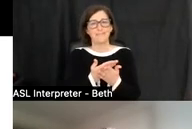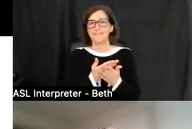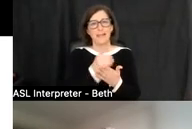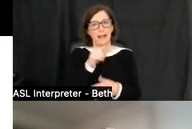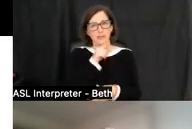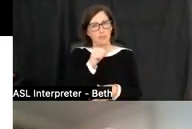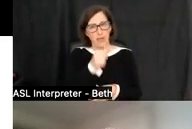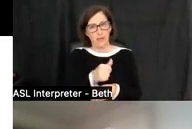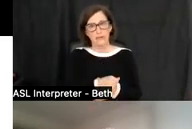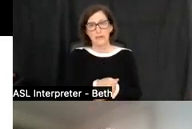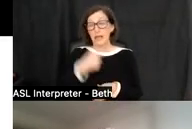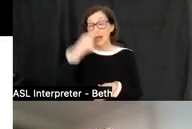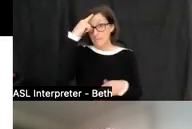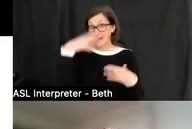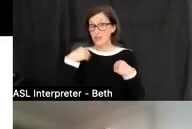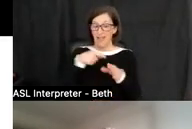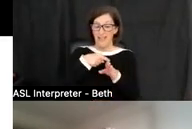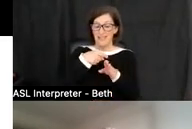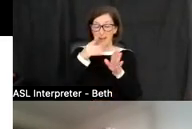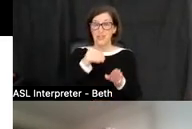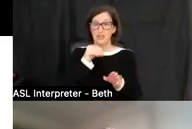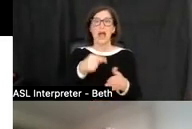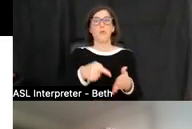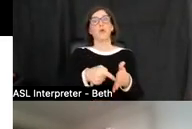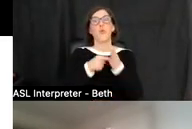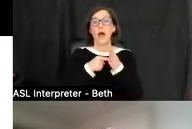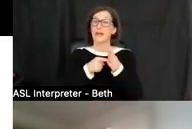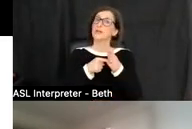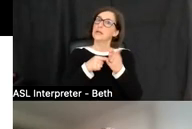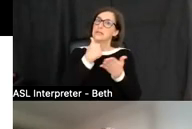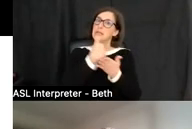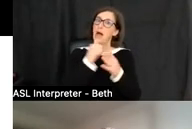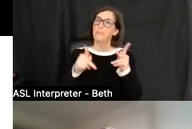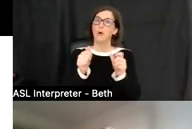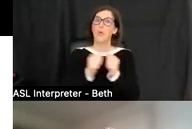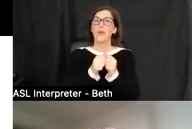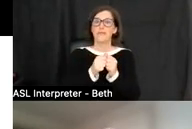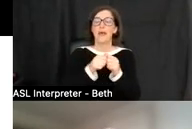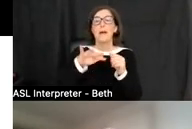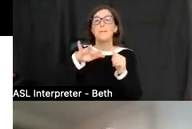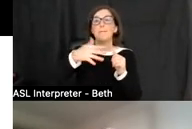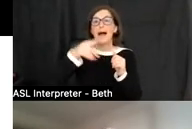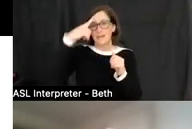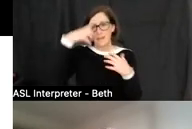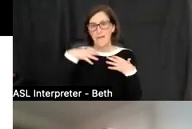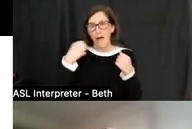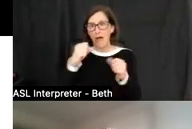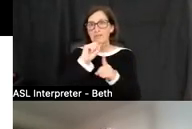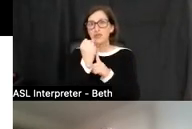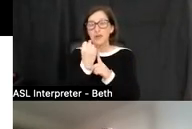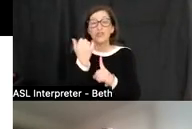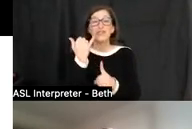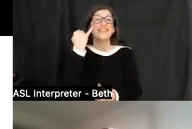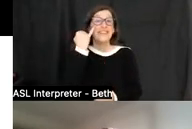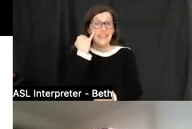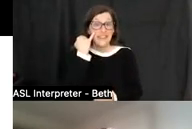health specialists are not required to treat people with mild mental health conditions as long as they